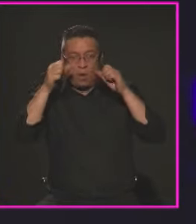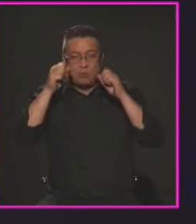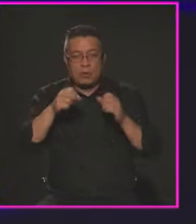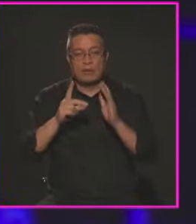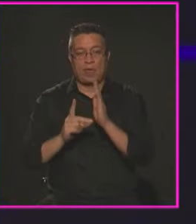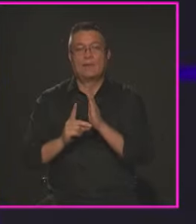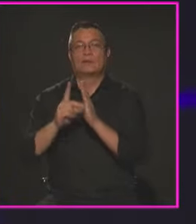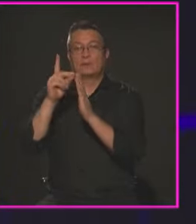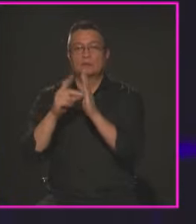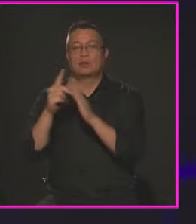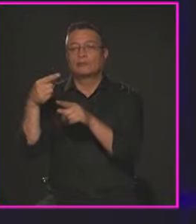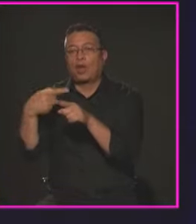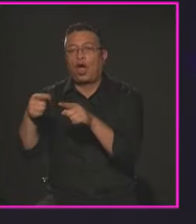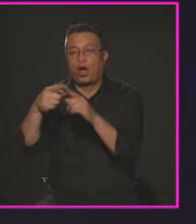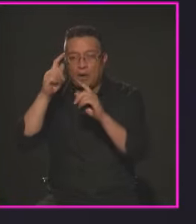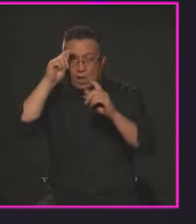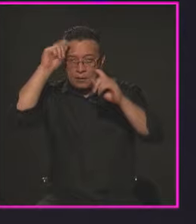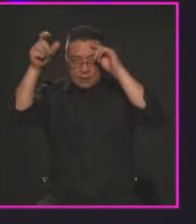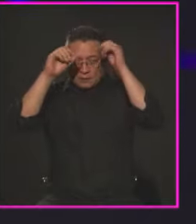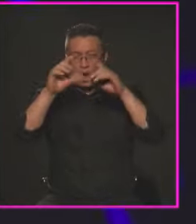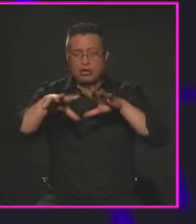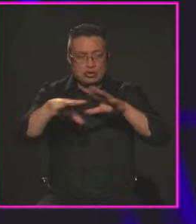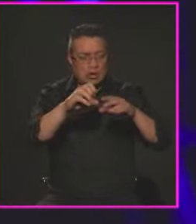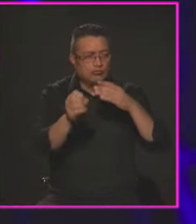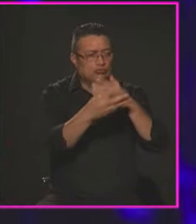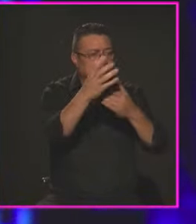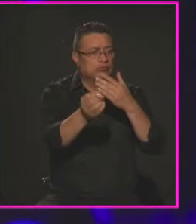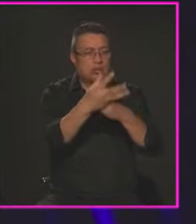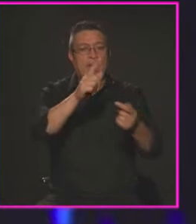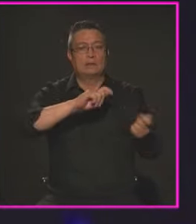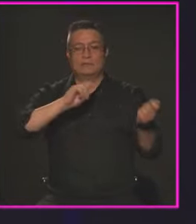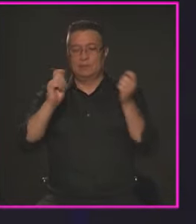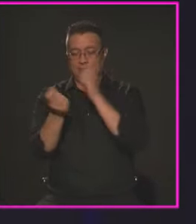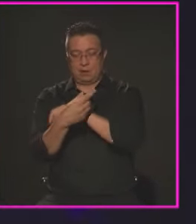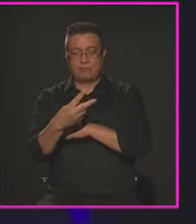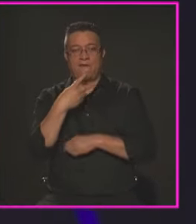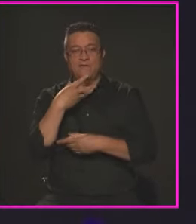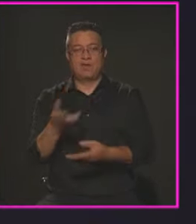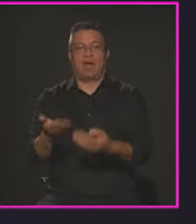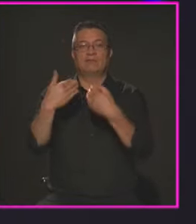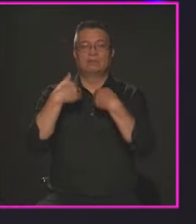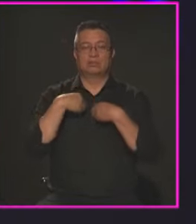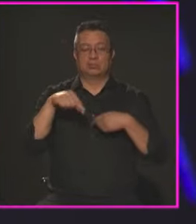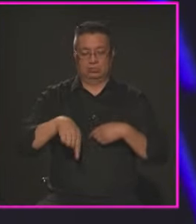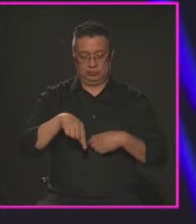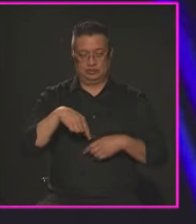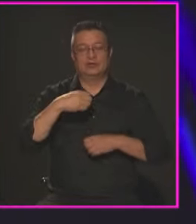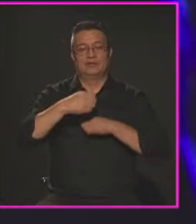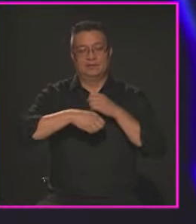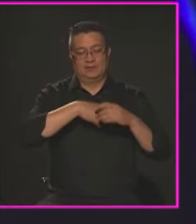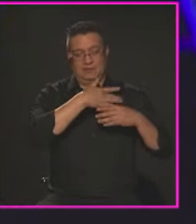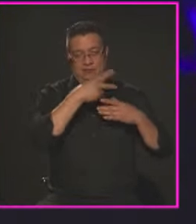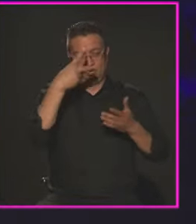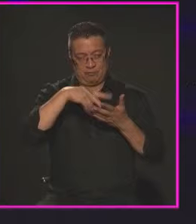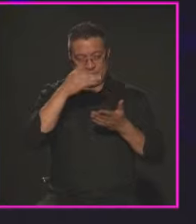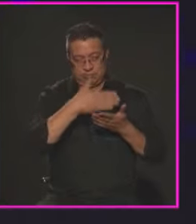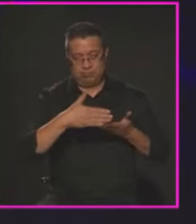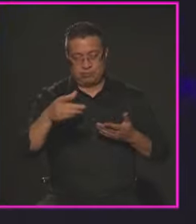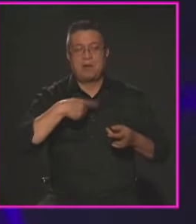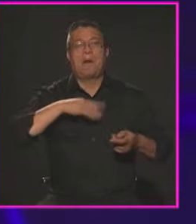lot of devices which have changed our lives during the 20th century and which are still going to change our lives in the